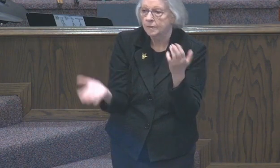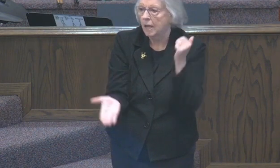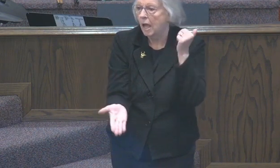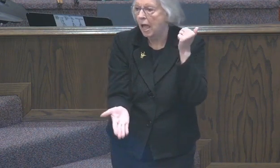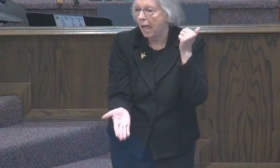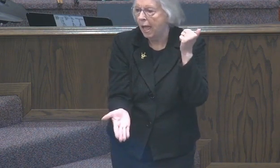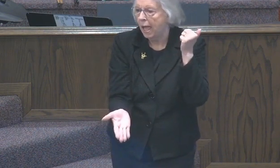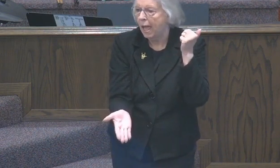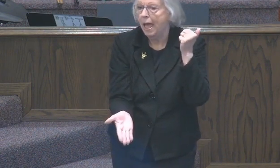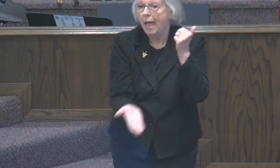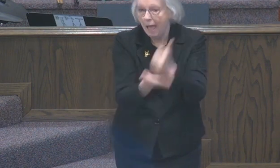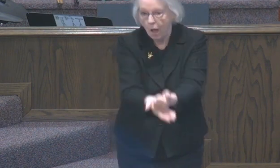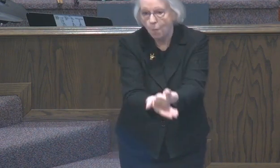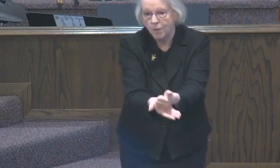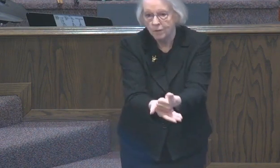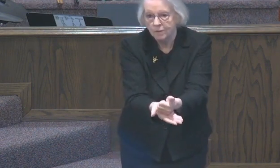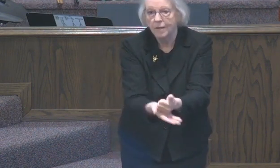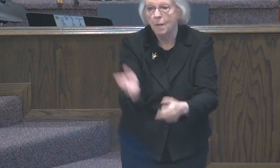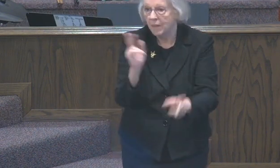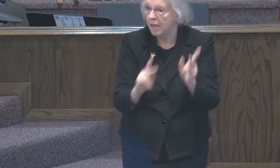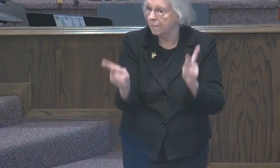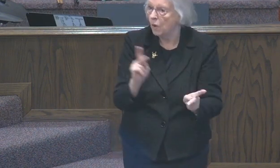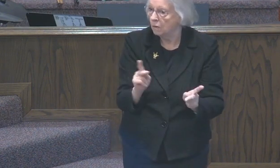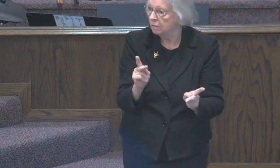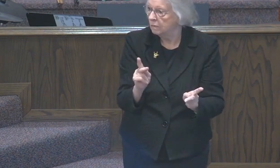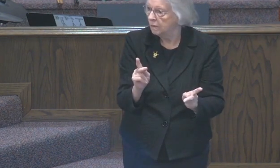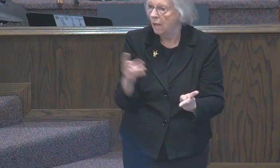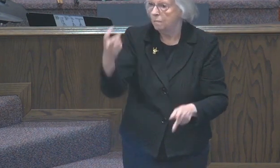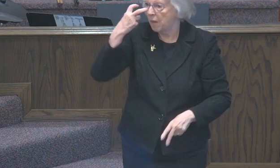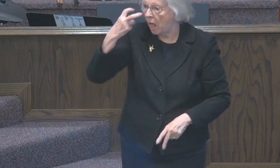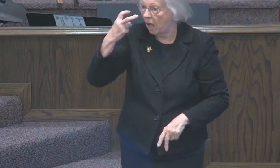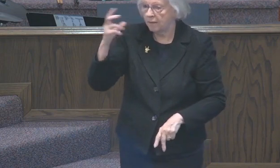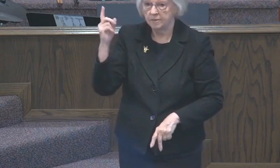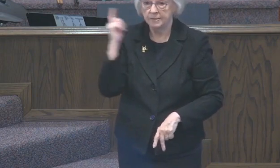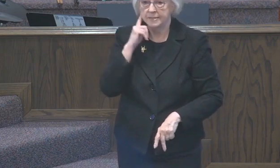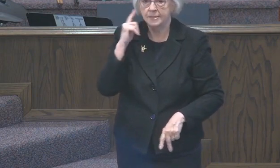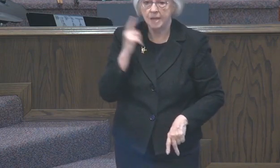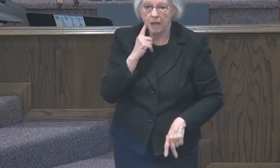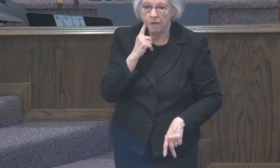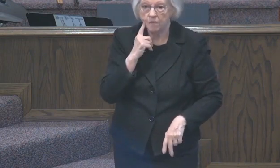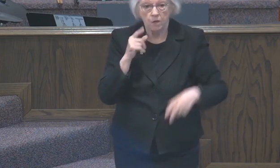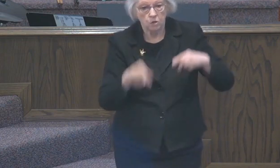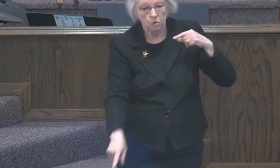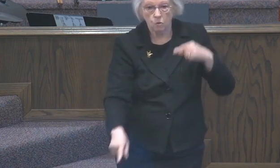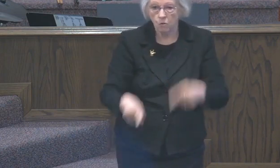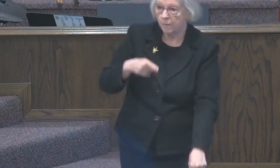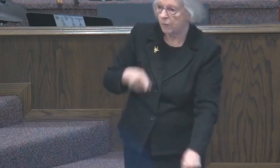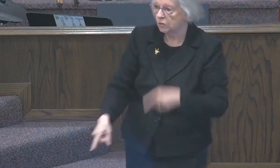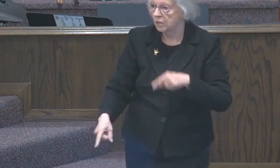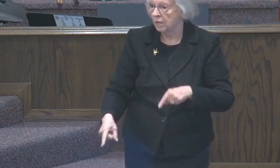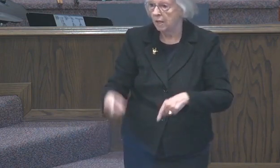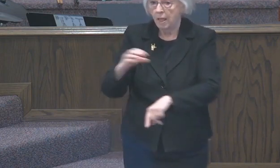And so we get to the end of verse 12, and what we find is that verse 12, the golden rule